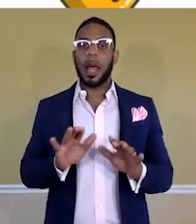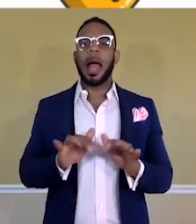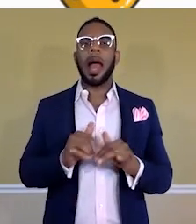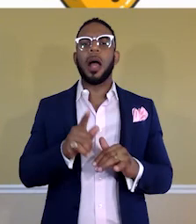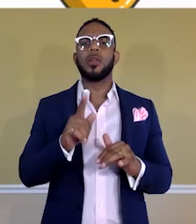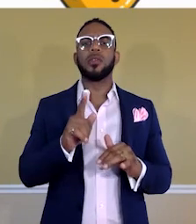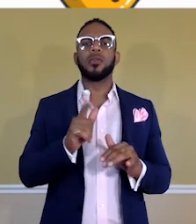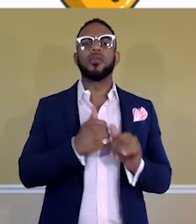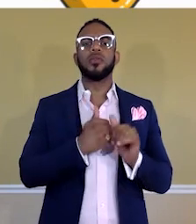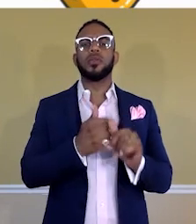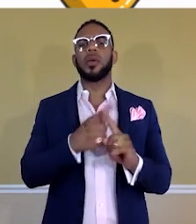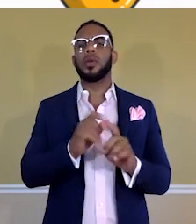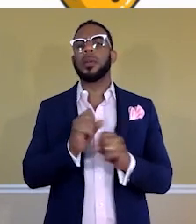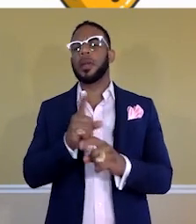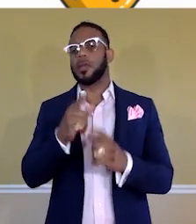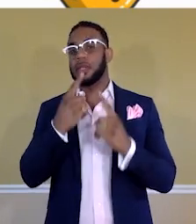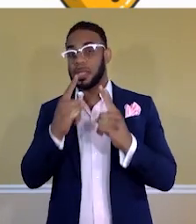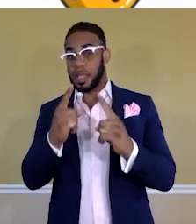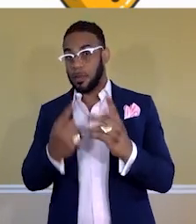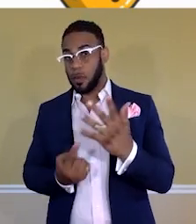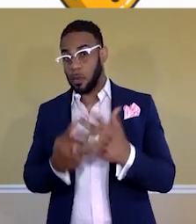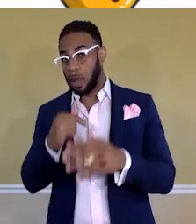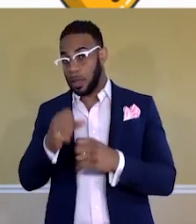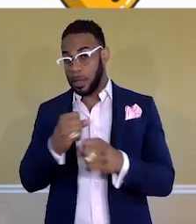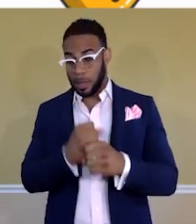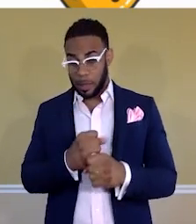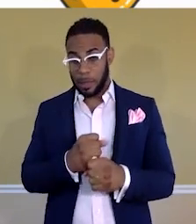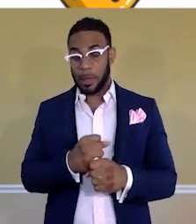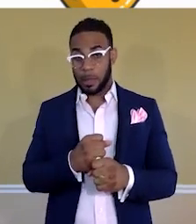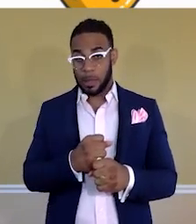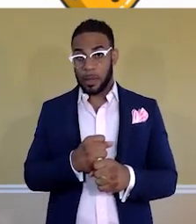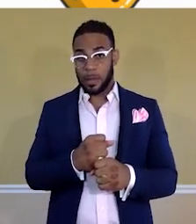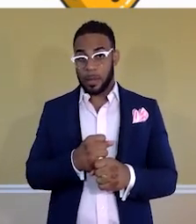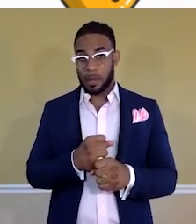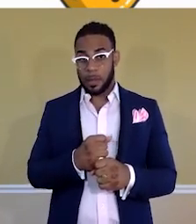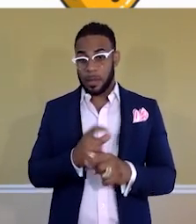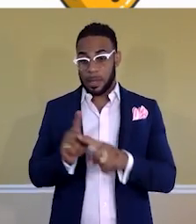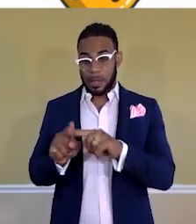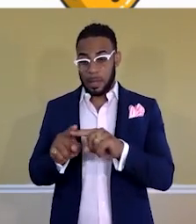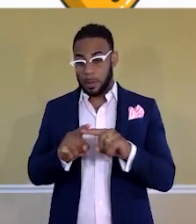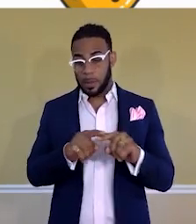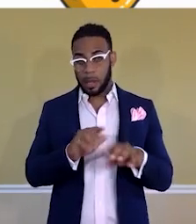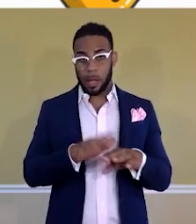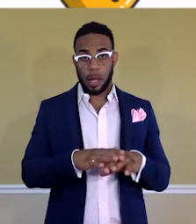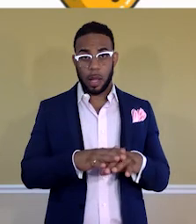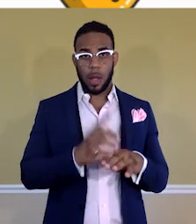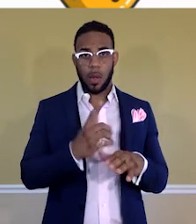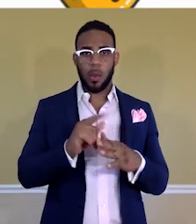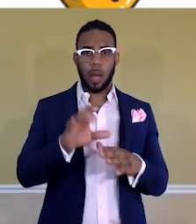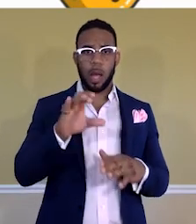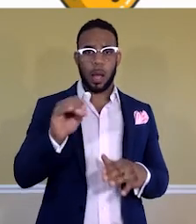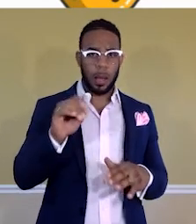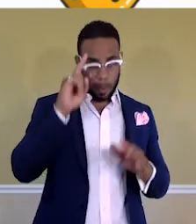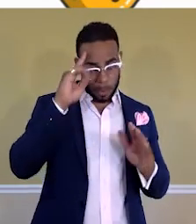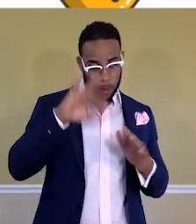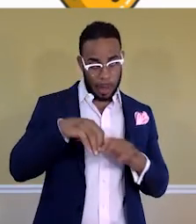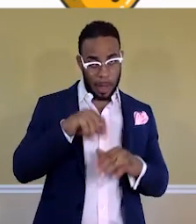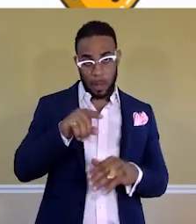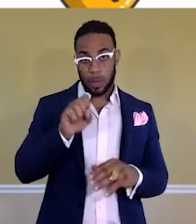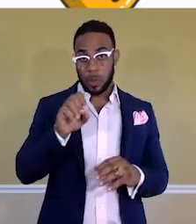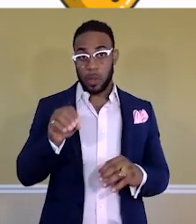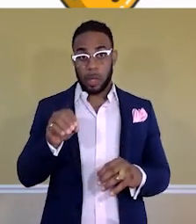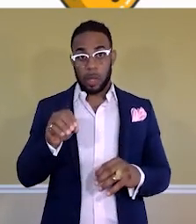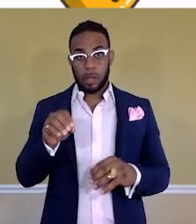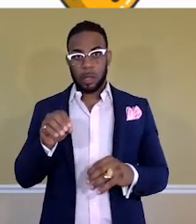you track what makes you successful throughout the year does depend on what your company expects out of you.